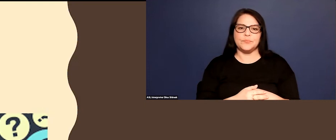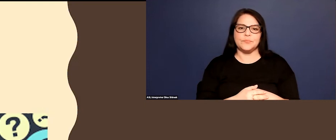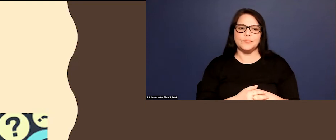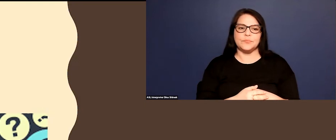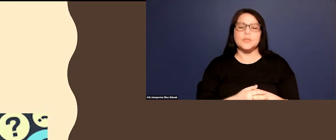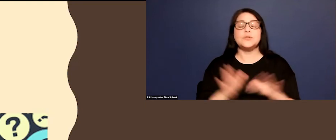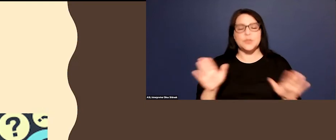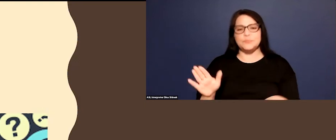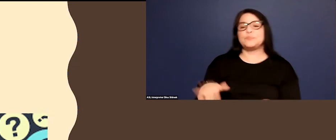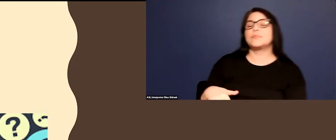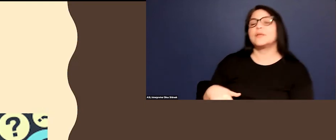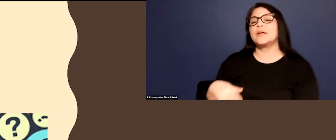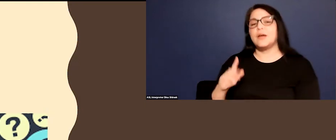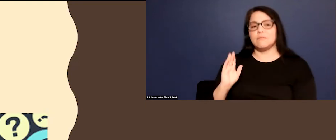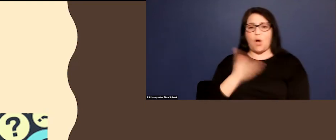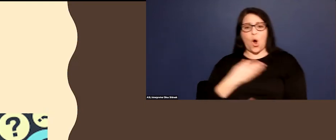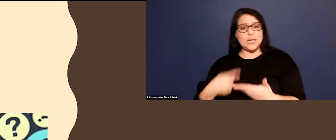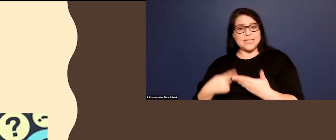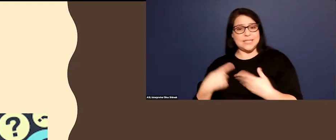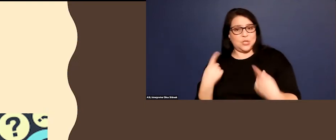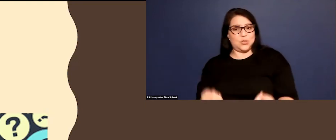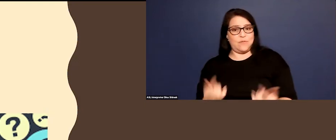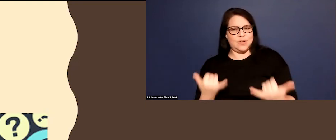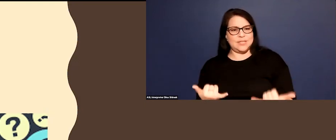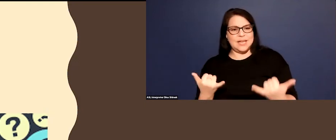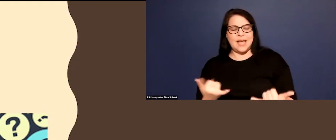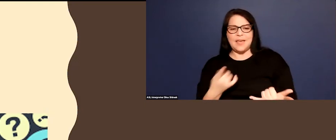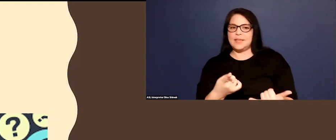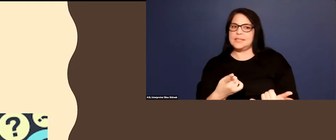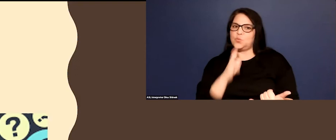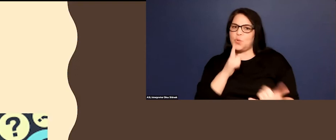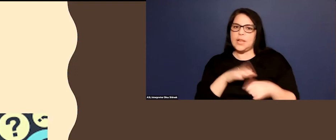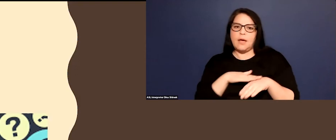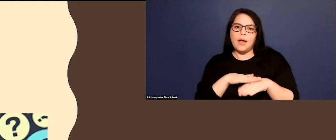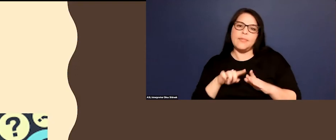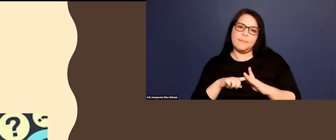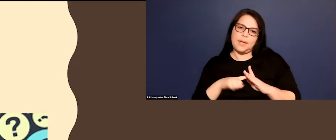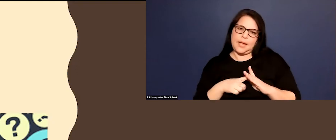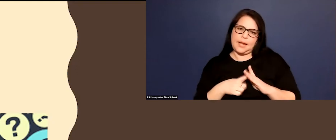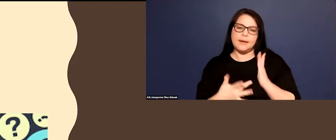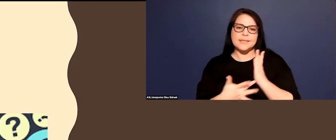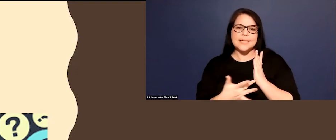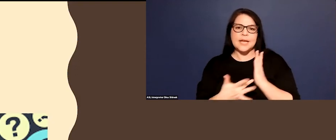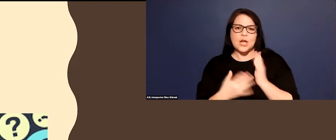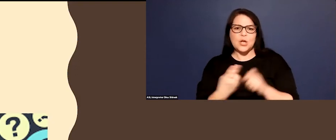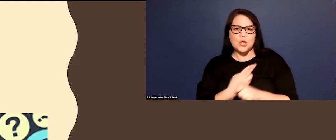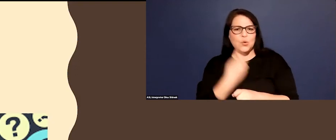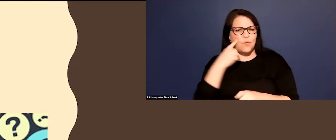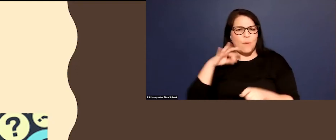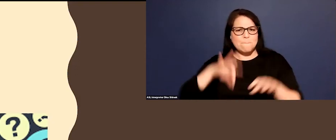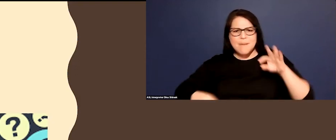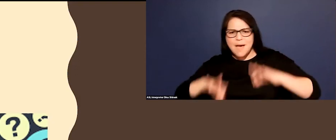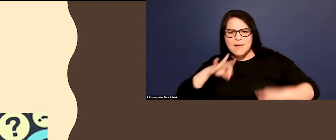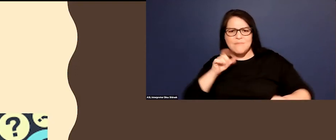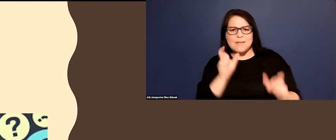So as you've heard from our discussion today, this is just the beginning. Technology is being used to benefit people